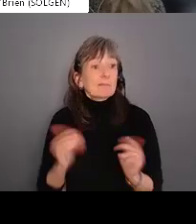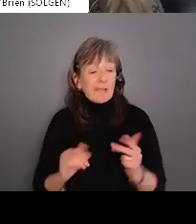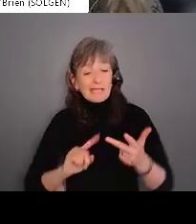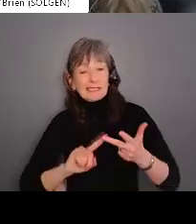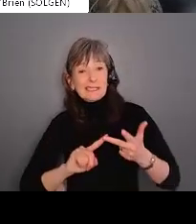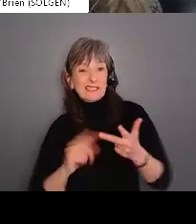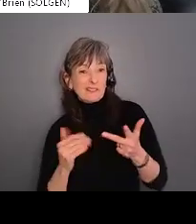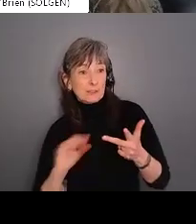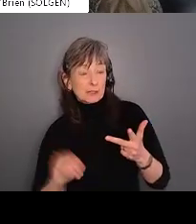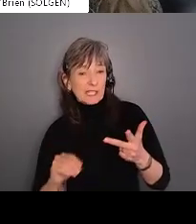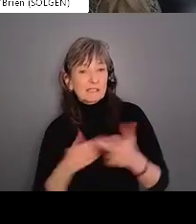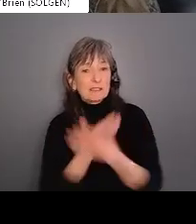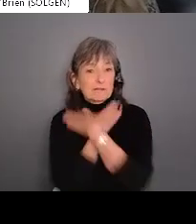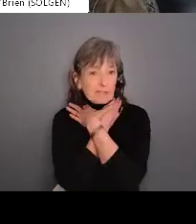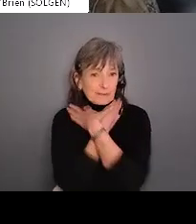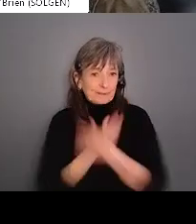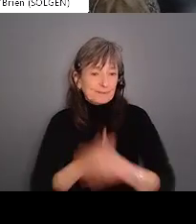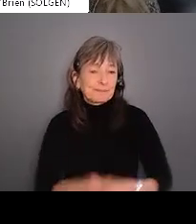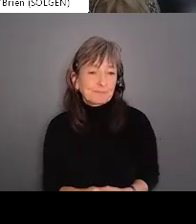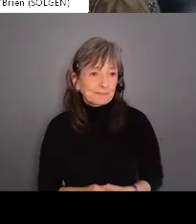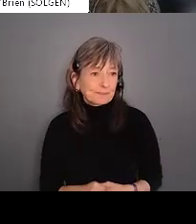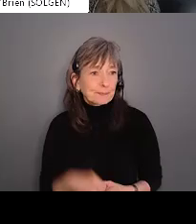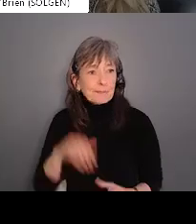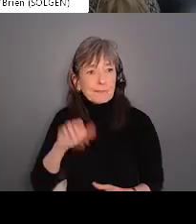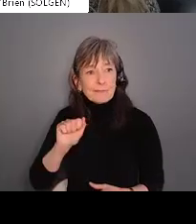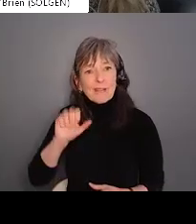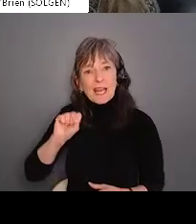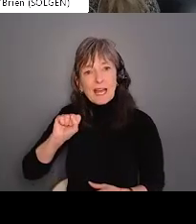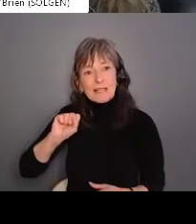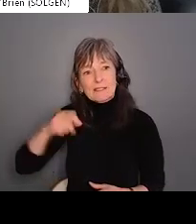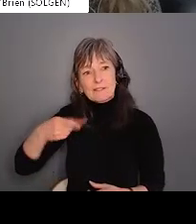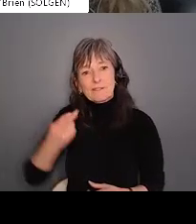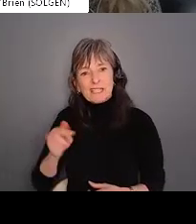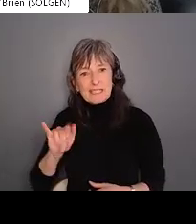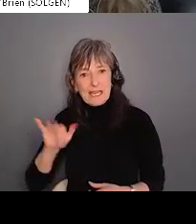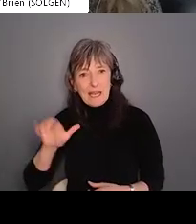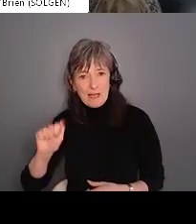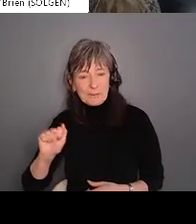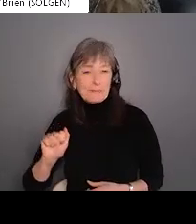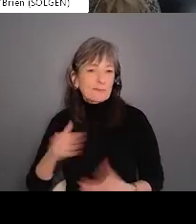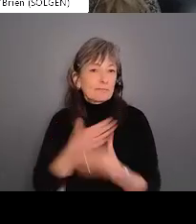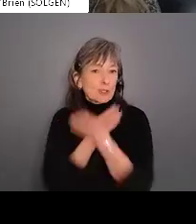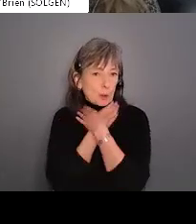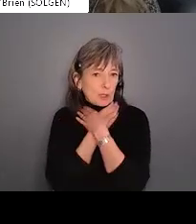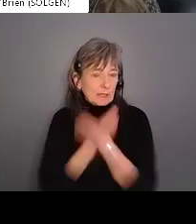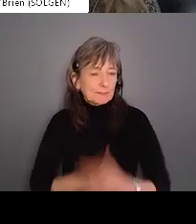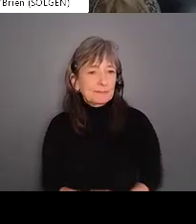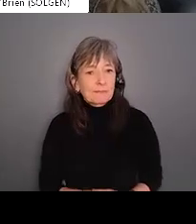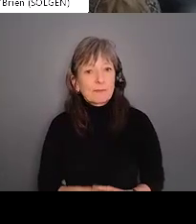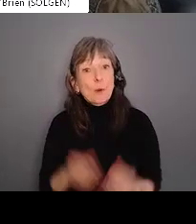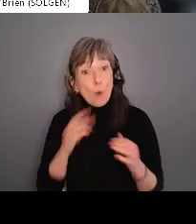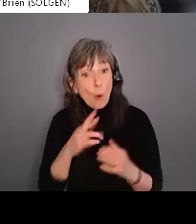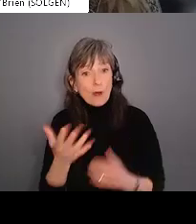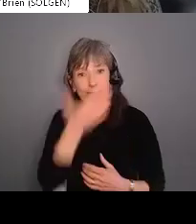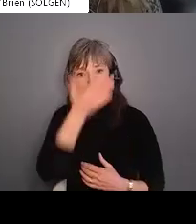that's strangulation or choking. And so another kind of interesting statistic